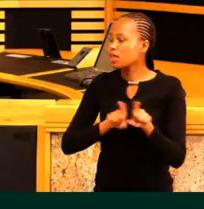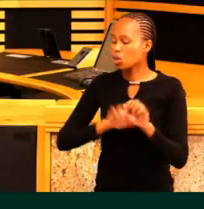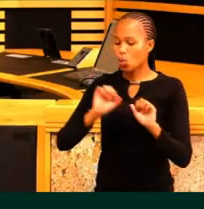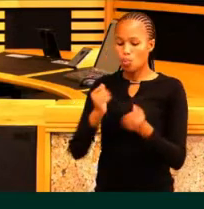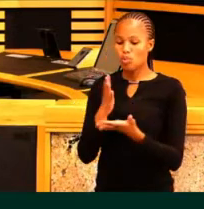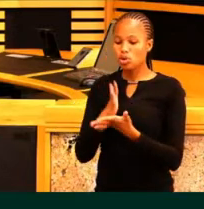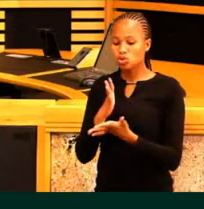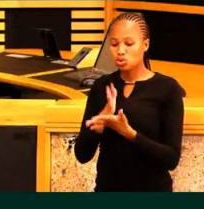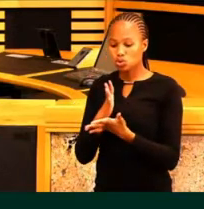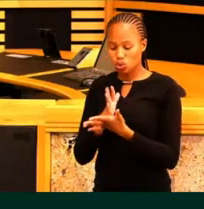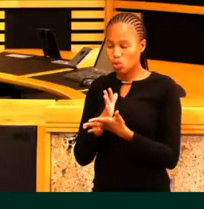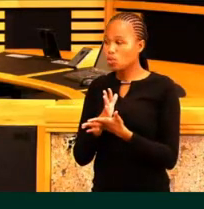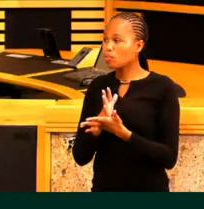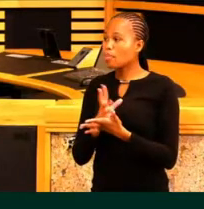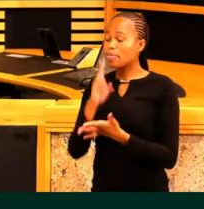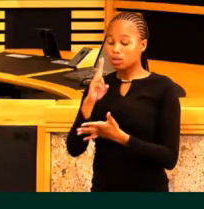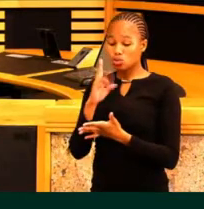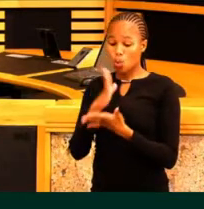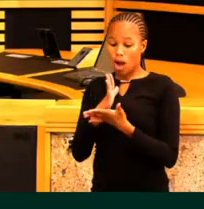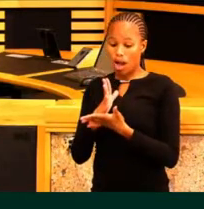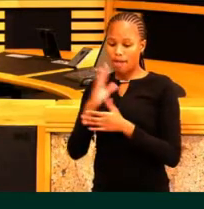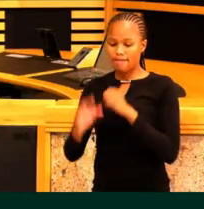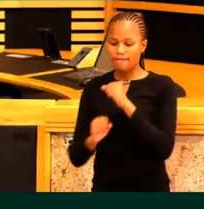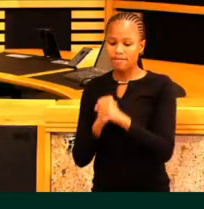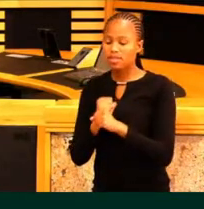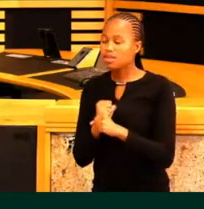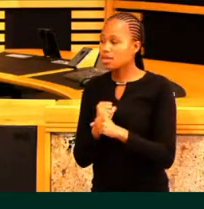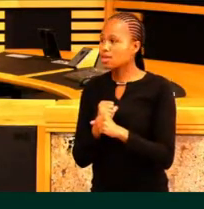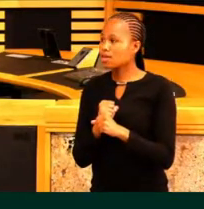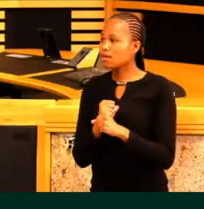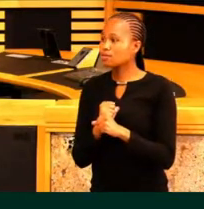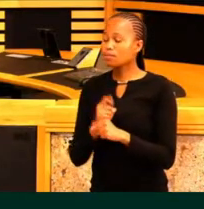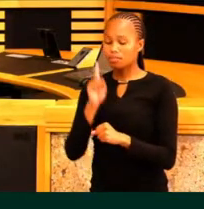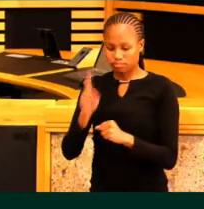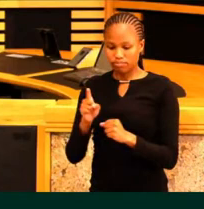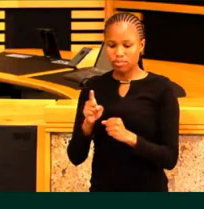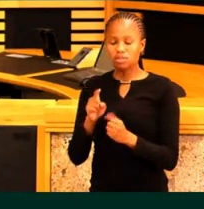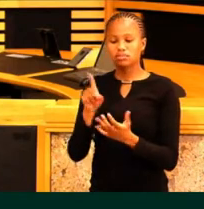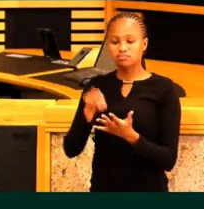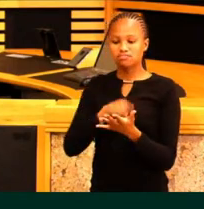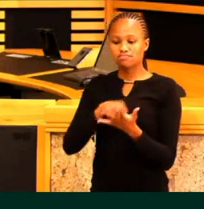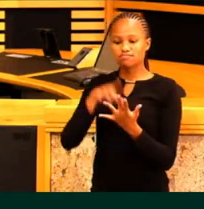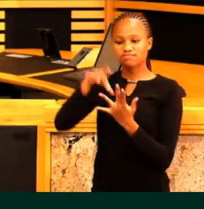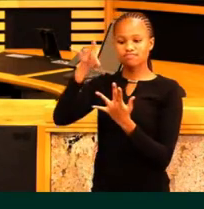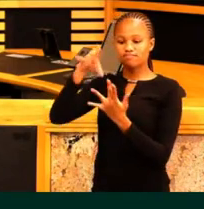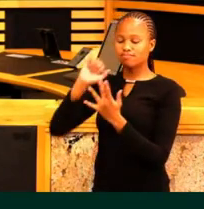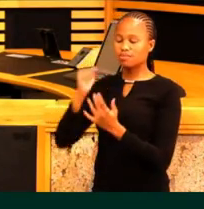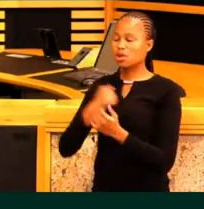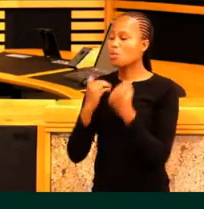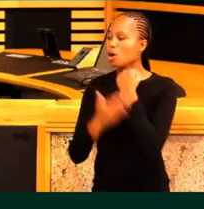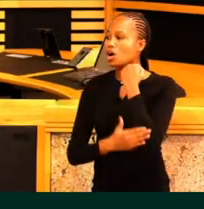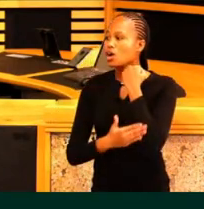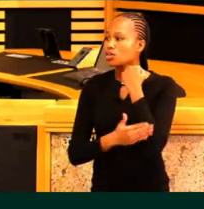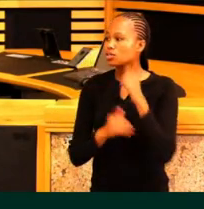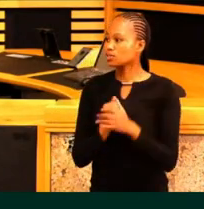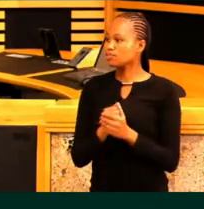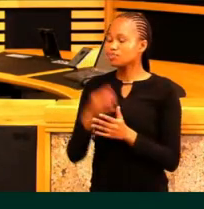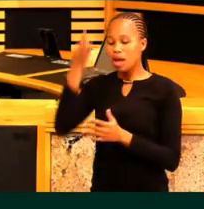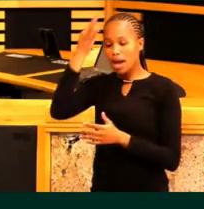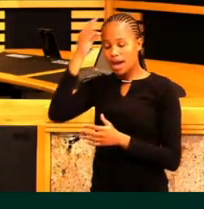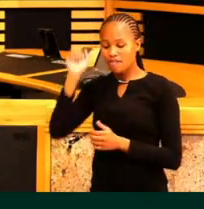sure that in two and a half years there are elections in our country for the government of the